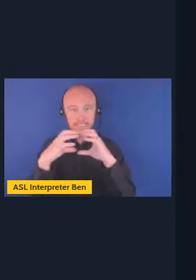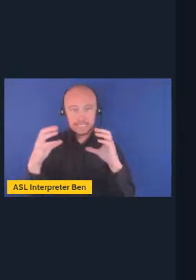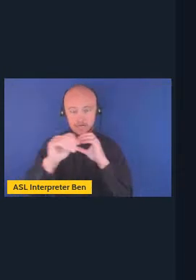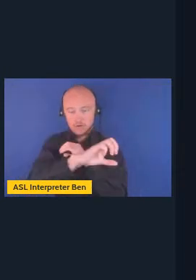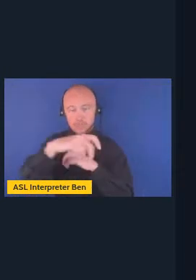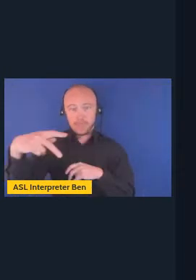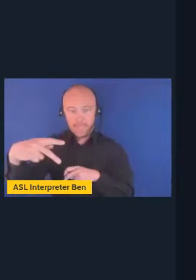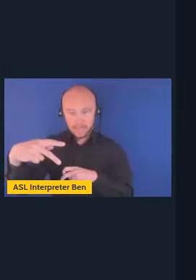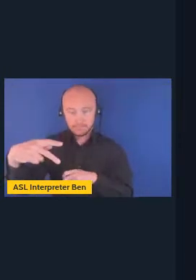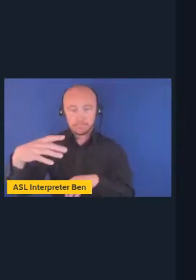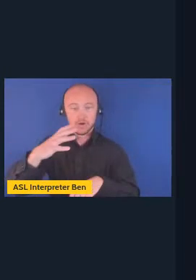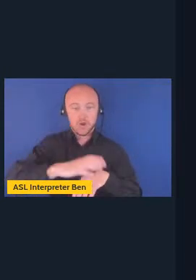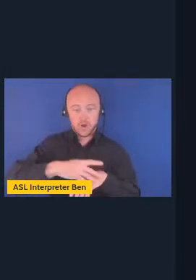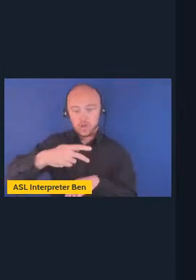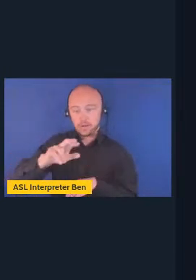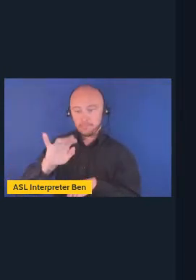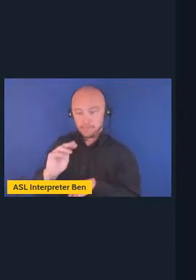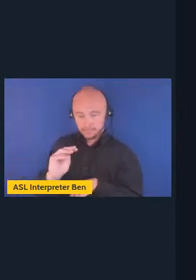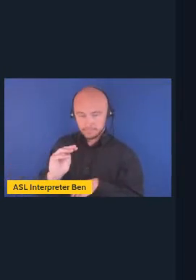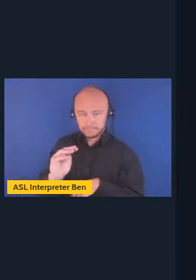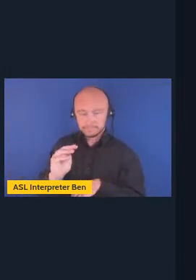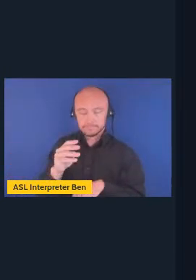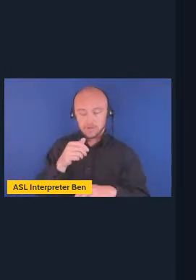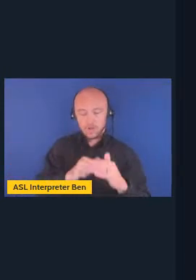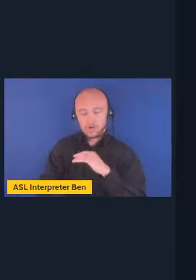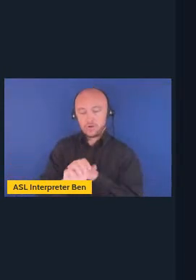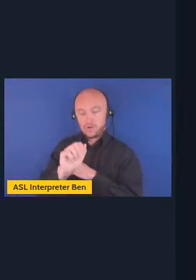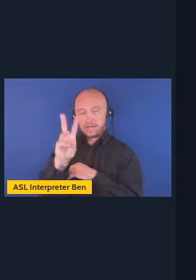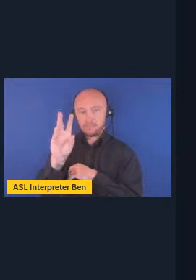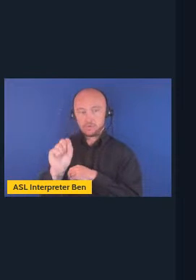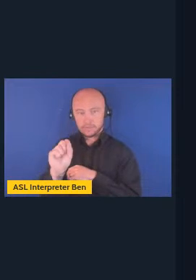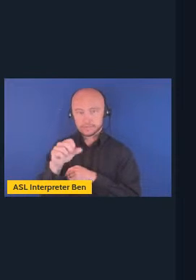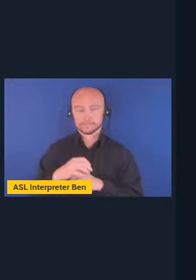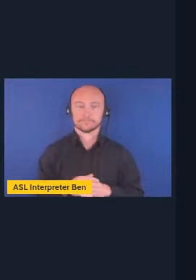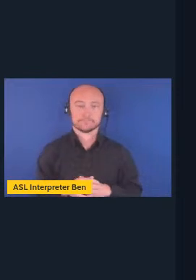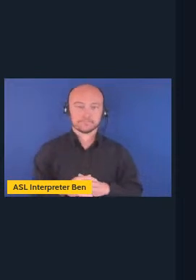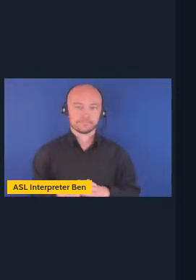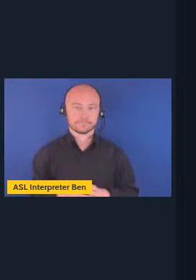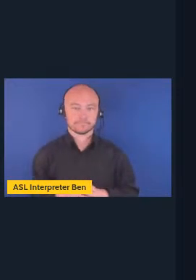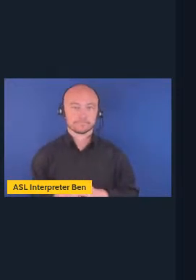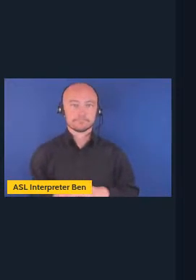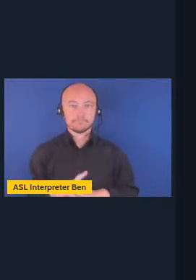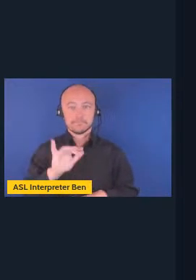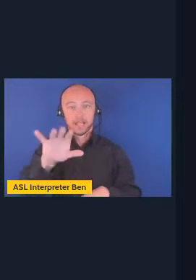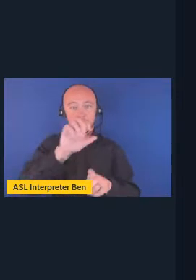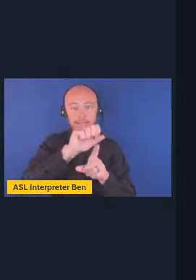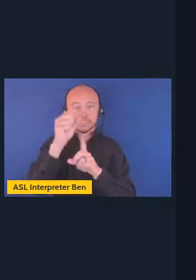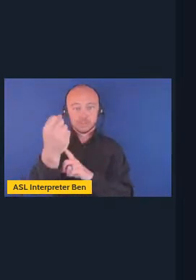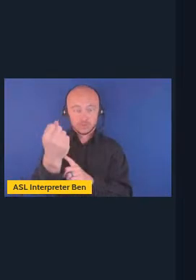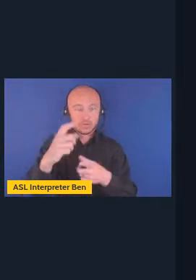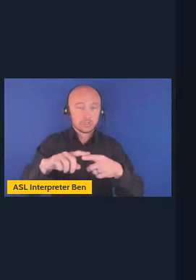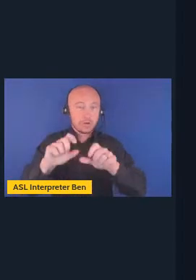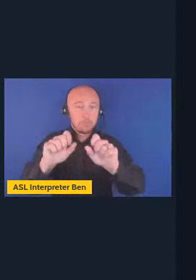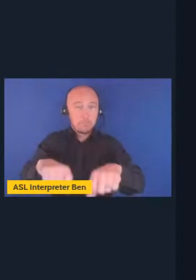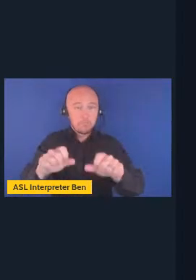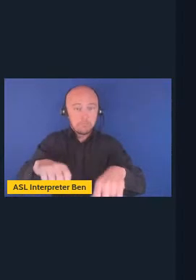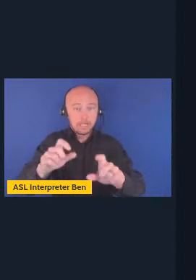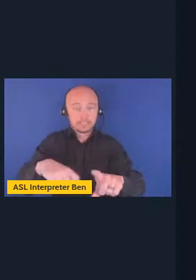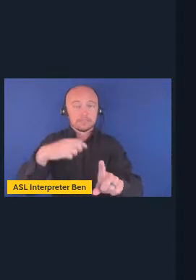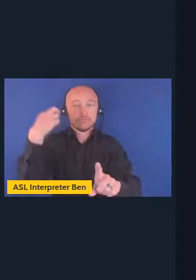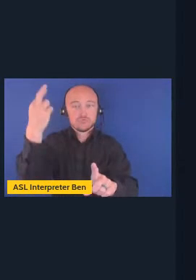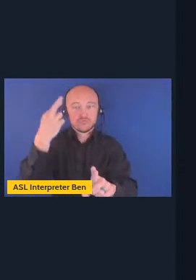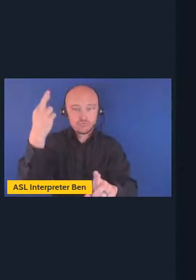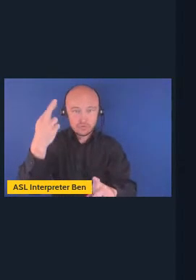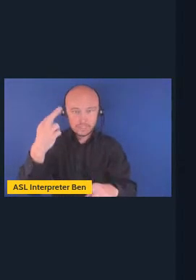in on-prem as well as on the AWS cloud. In such cases, there might be possible reasons